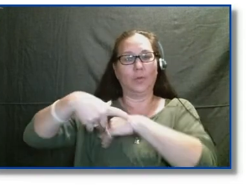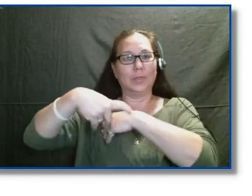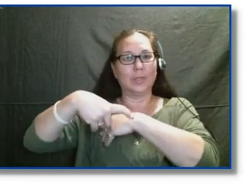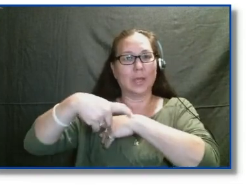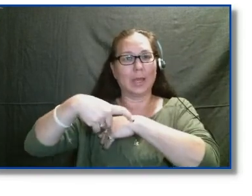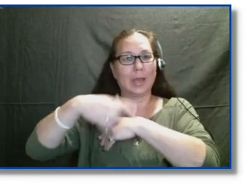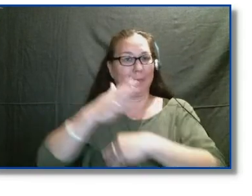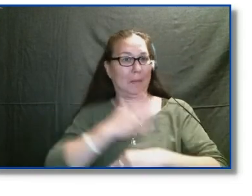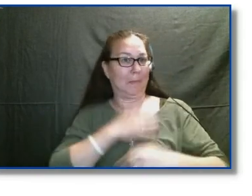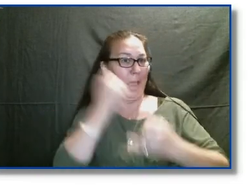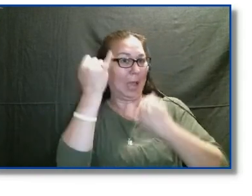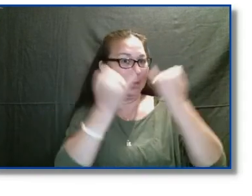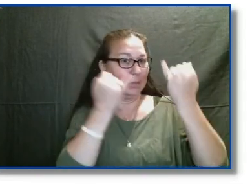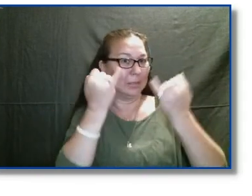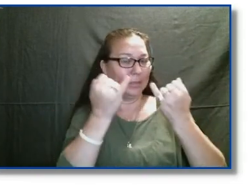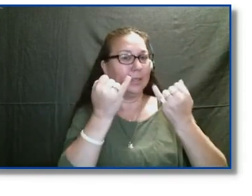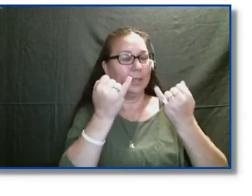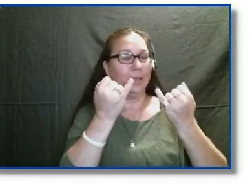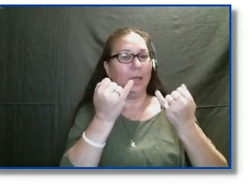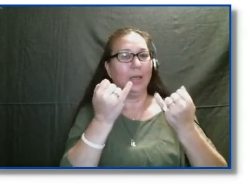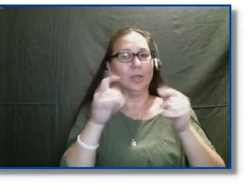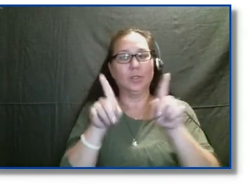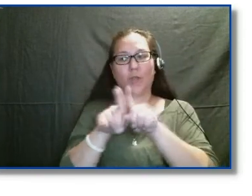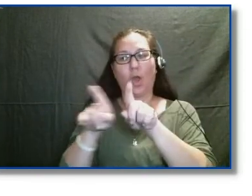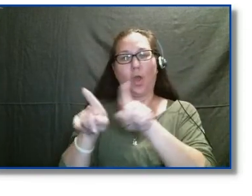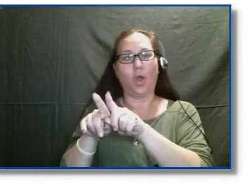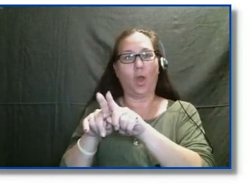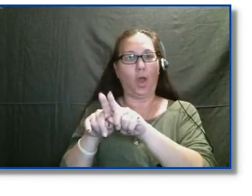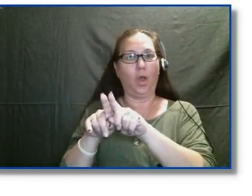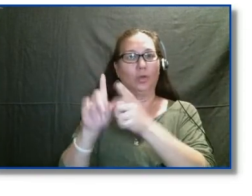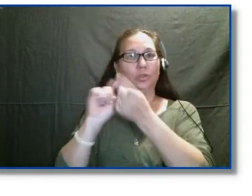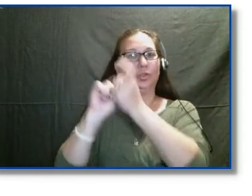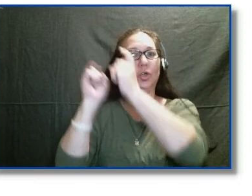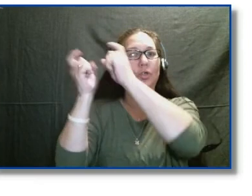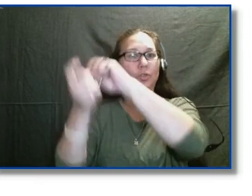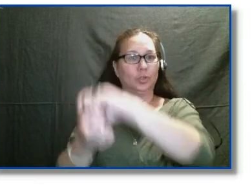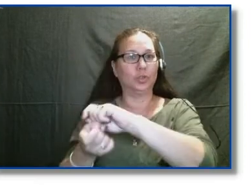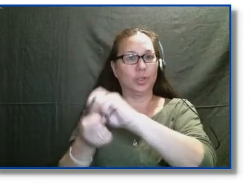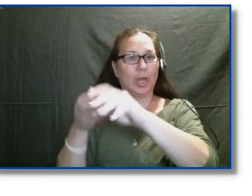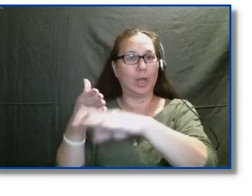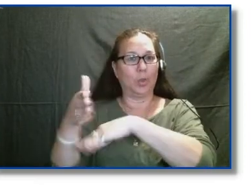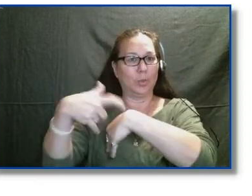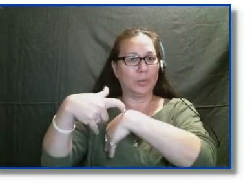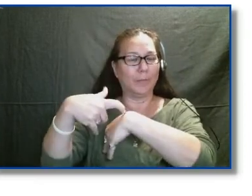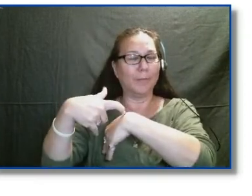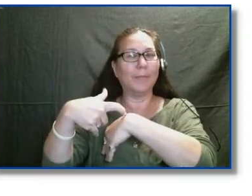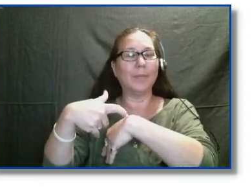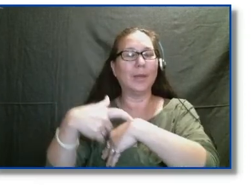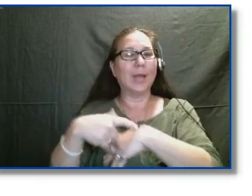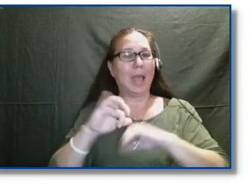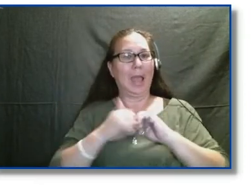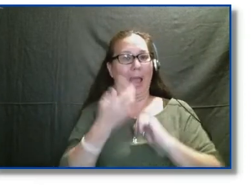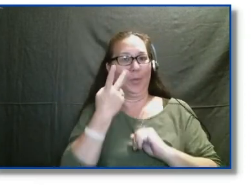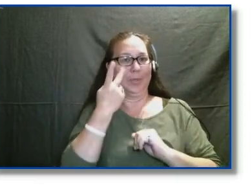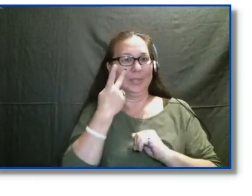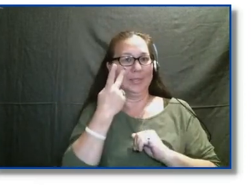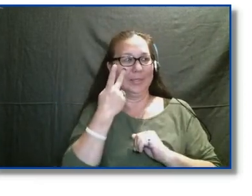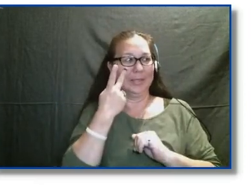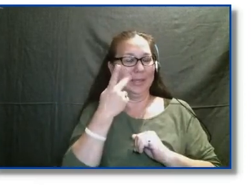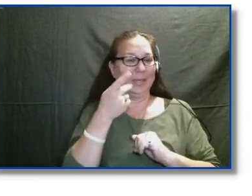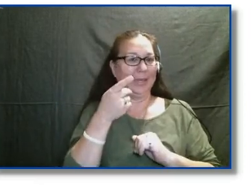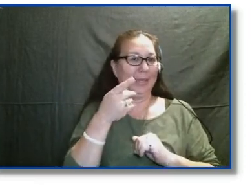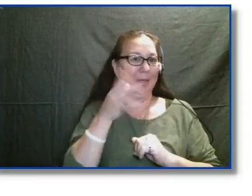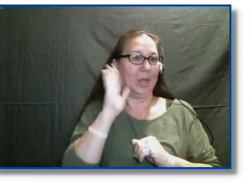this work is to also evolve, because the way that we're going to see these works is probably going to change. Already in about